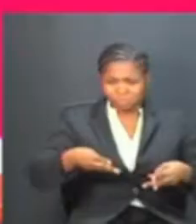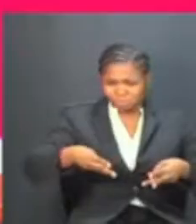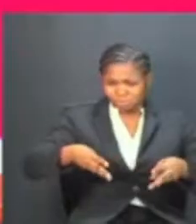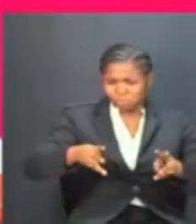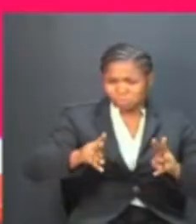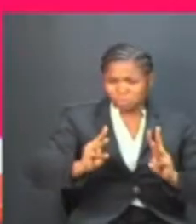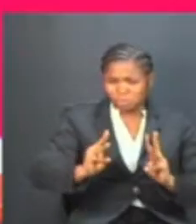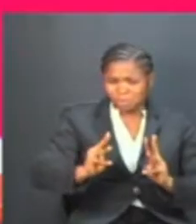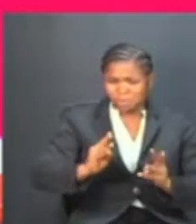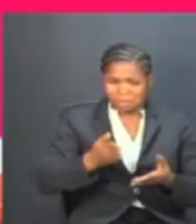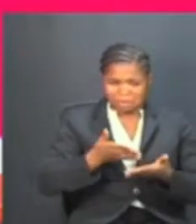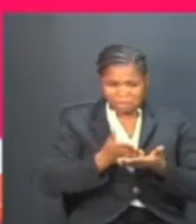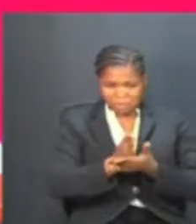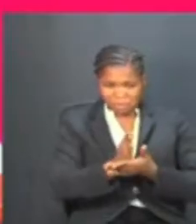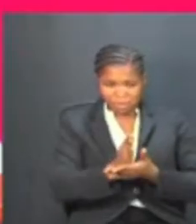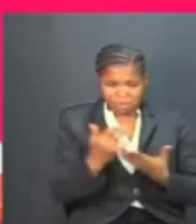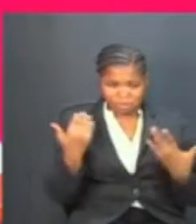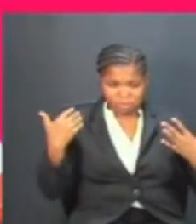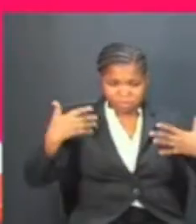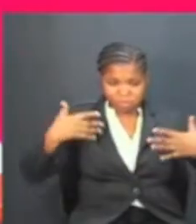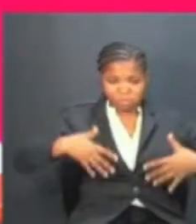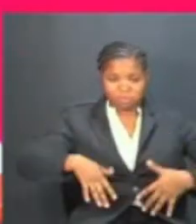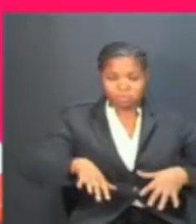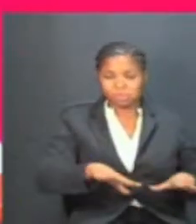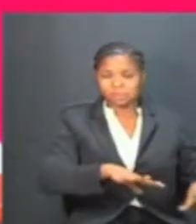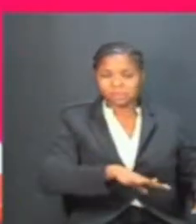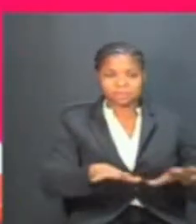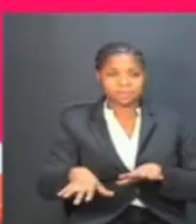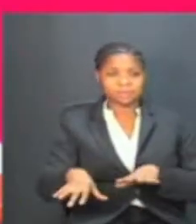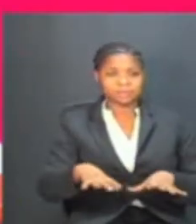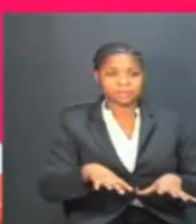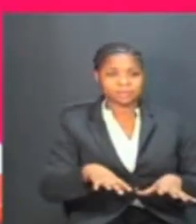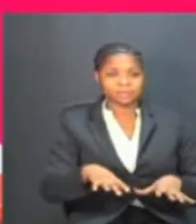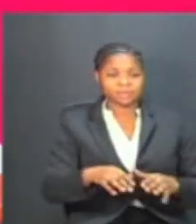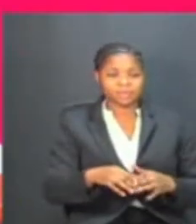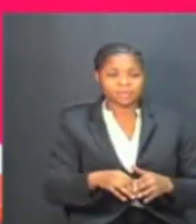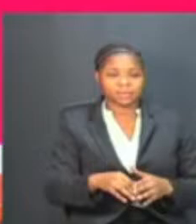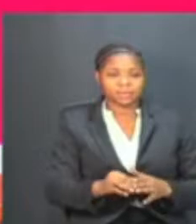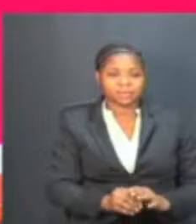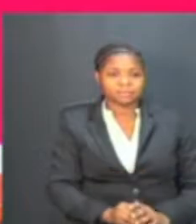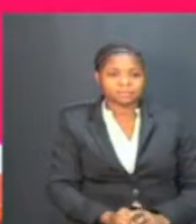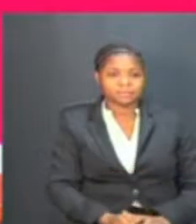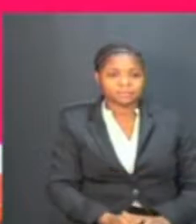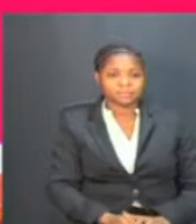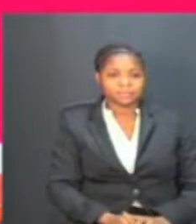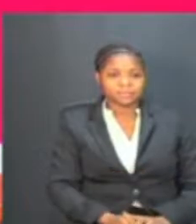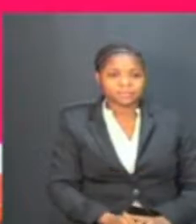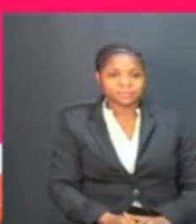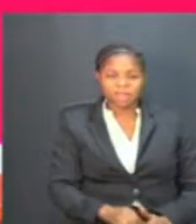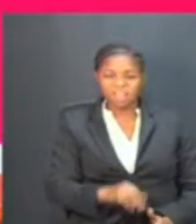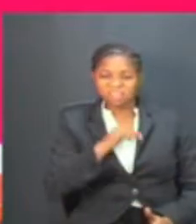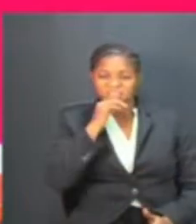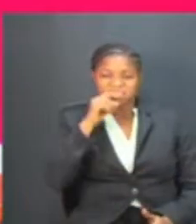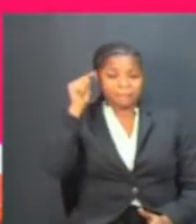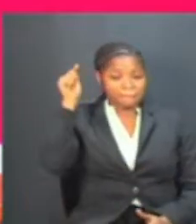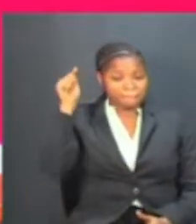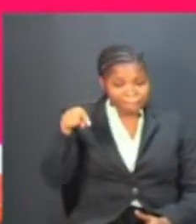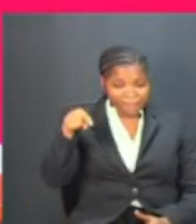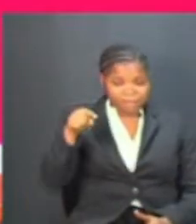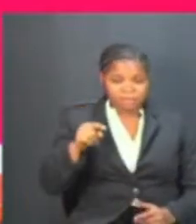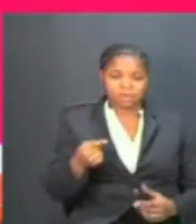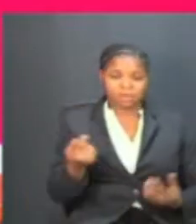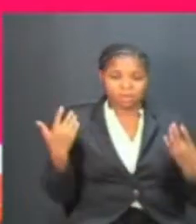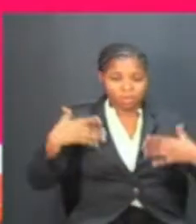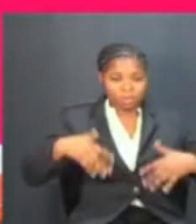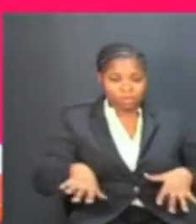wearing the smoke. And it is not automatic that once you are in smoke, you have